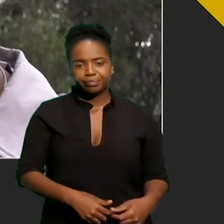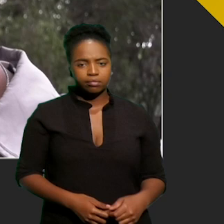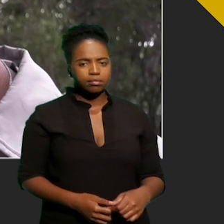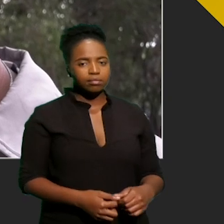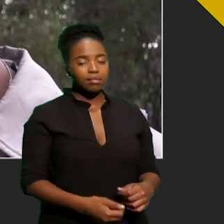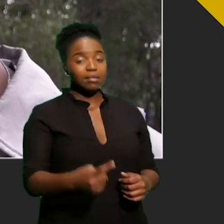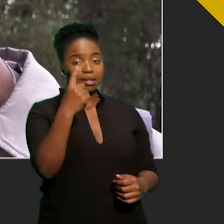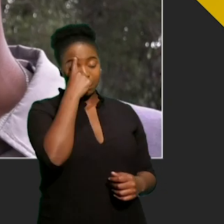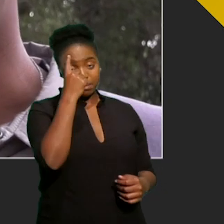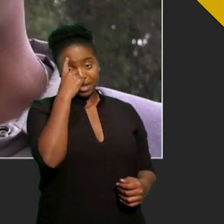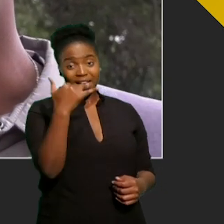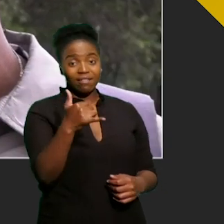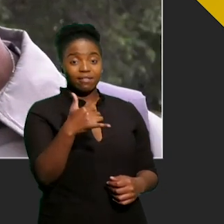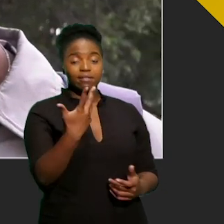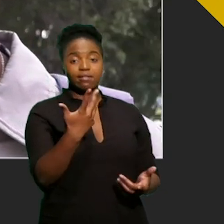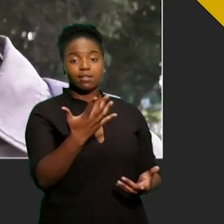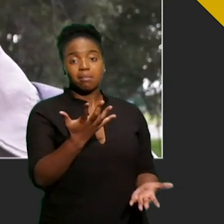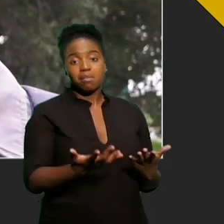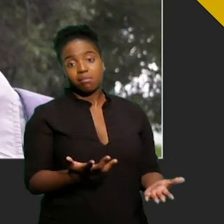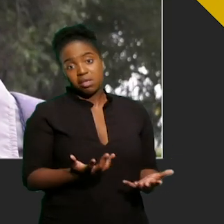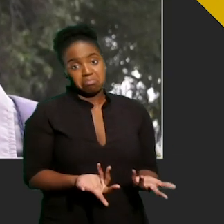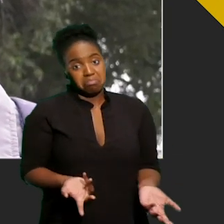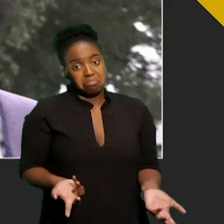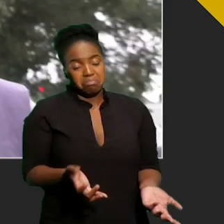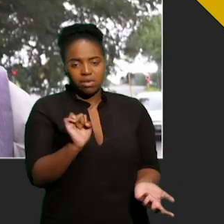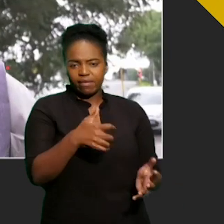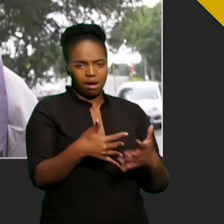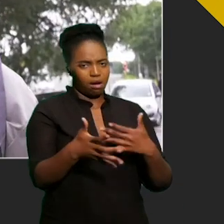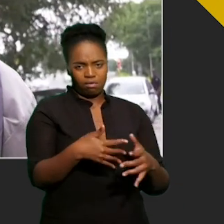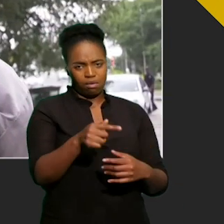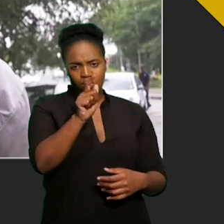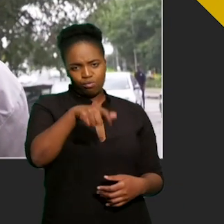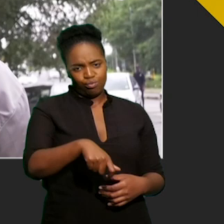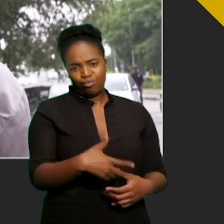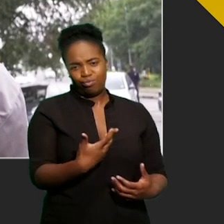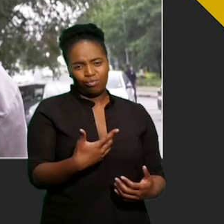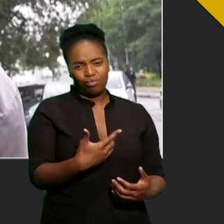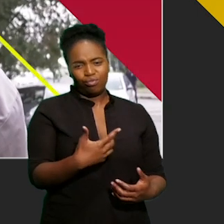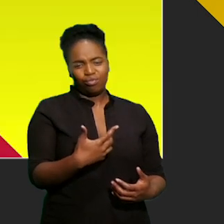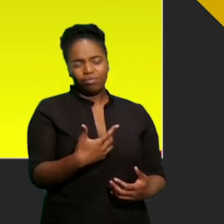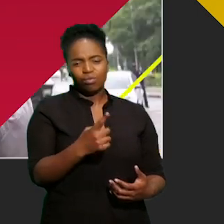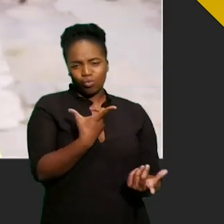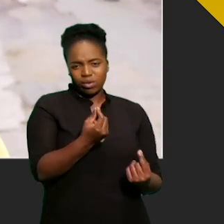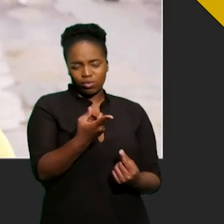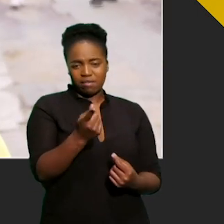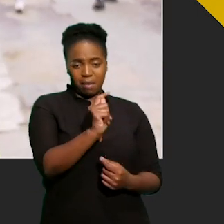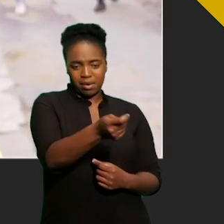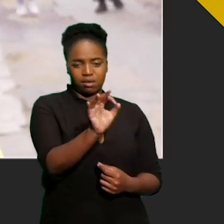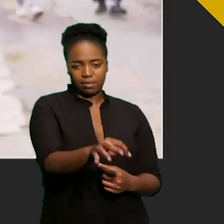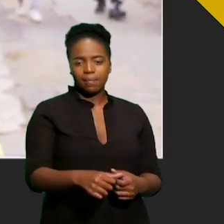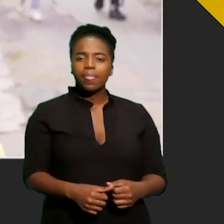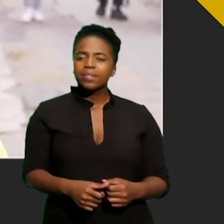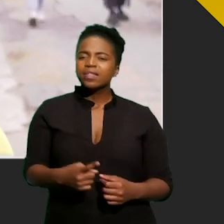do think if the right amount would come out, I think any person would do what is told. I do